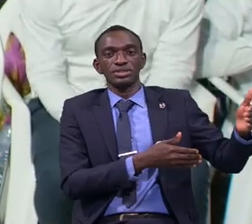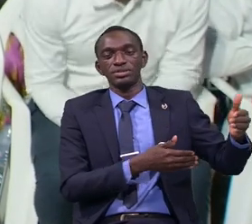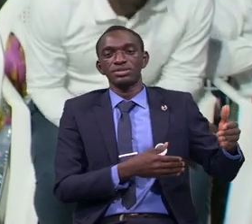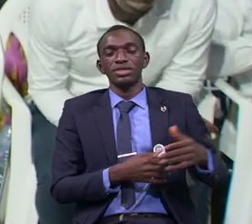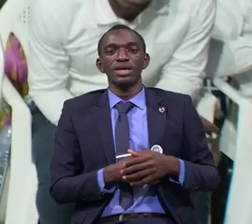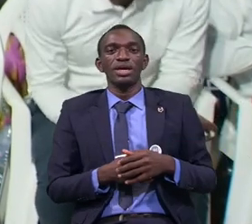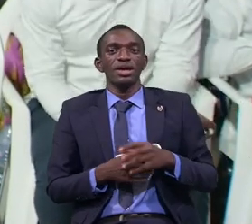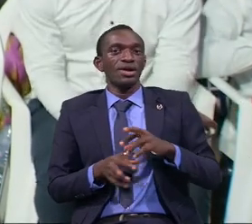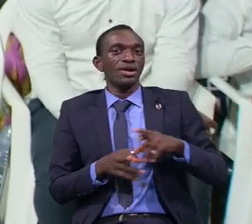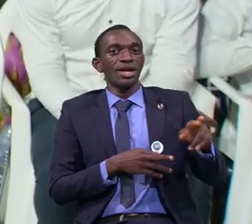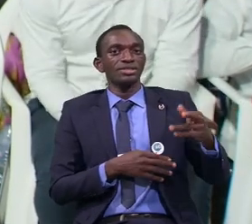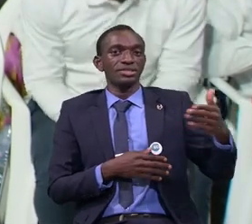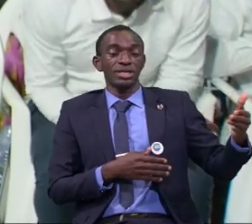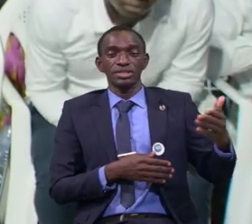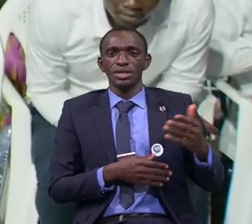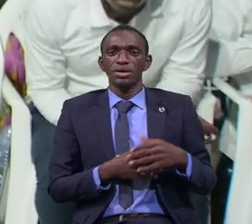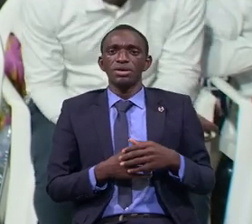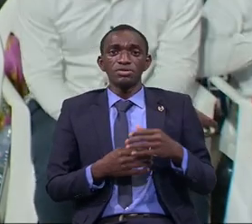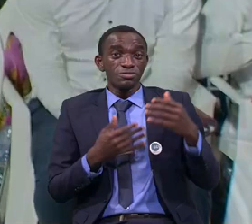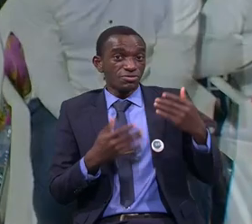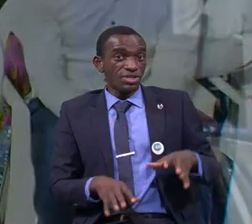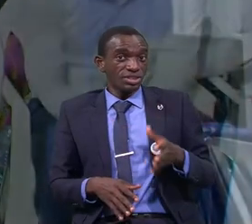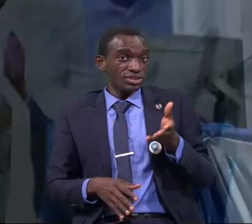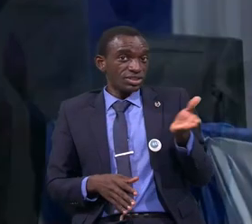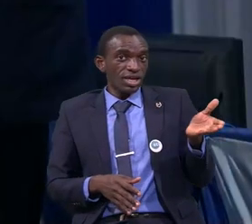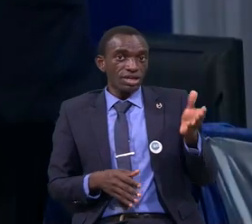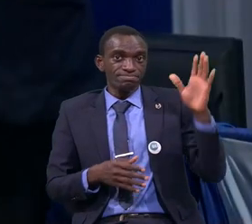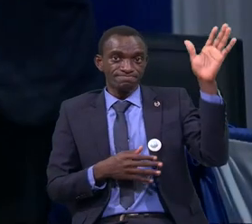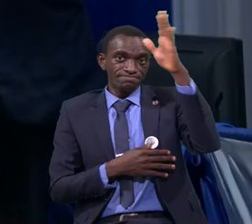you are finished over there, can you indicate by putting up the flag?